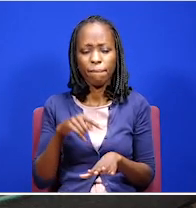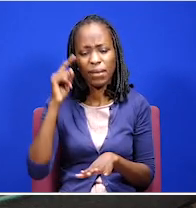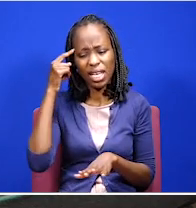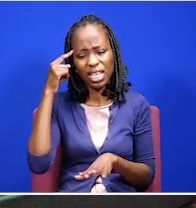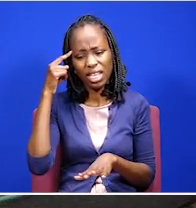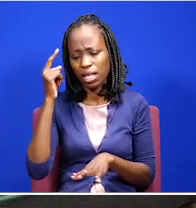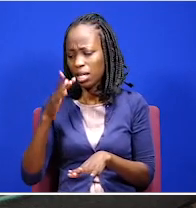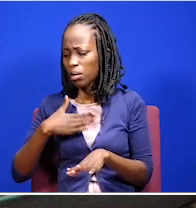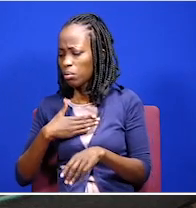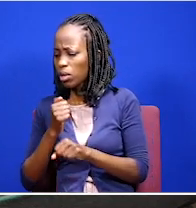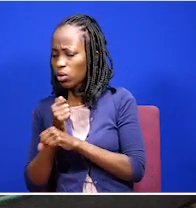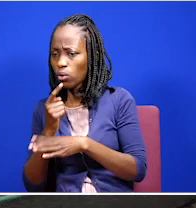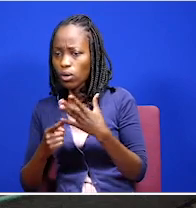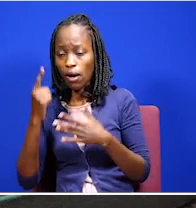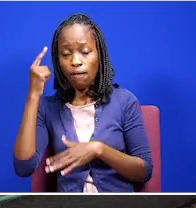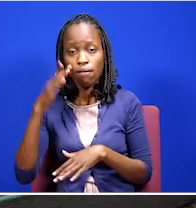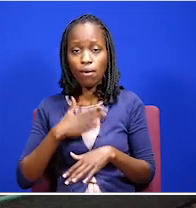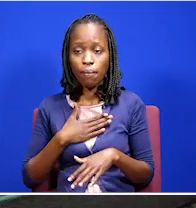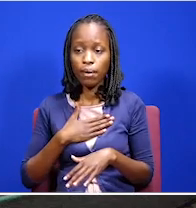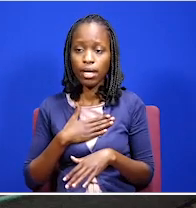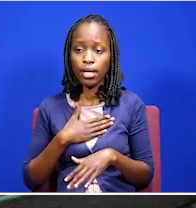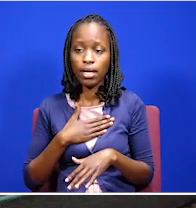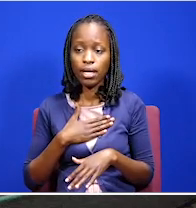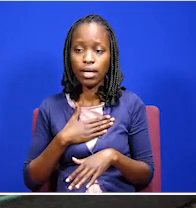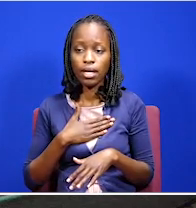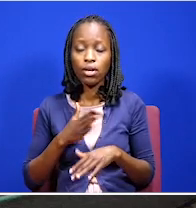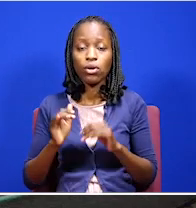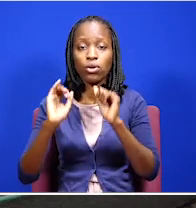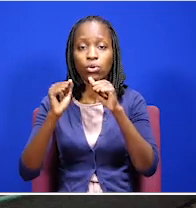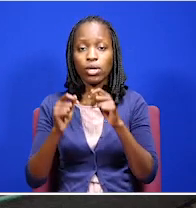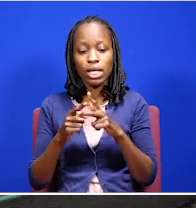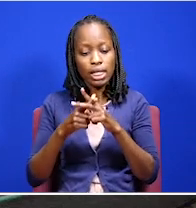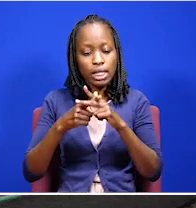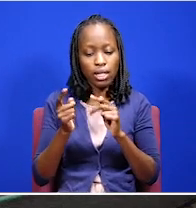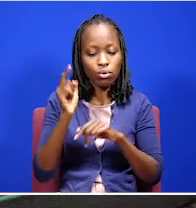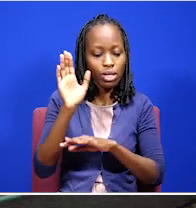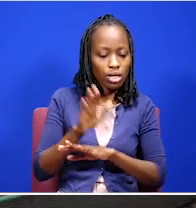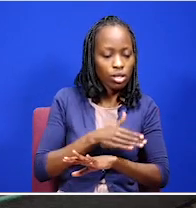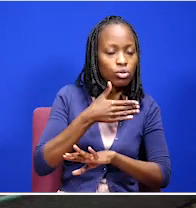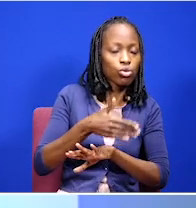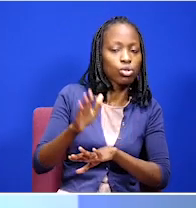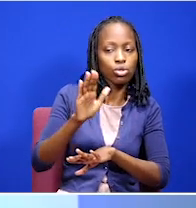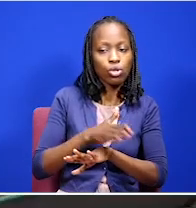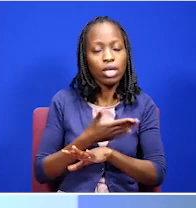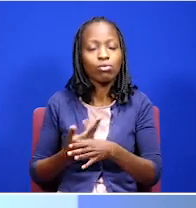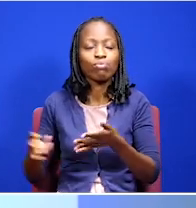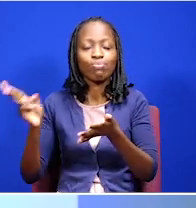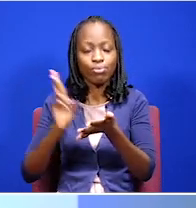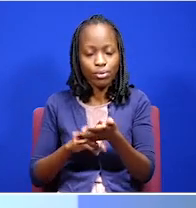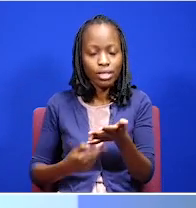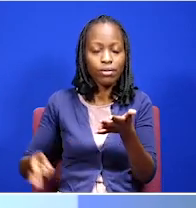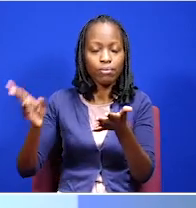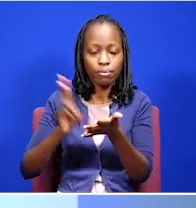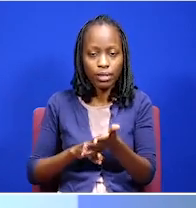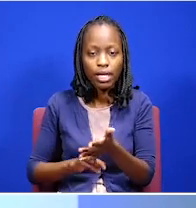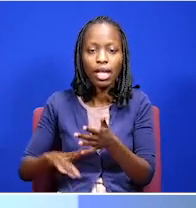a higher power. And sometimes, you know, it's like, so what am I supposed to do? And for me,